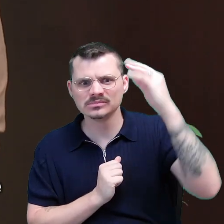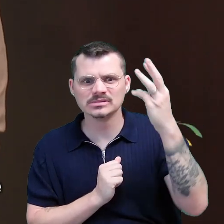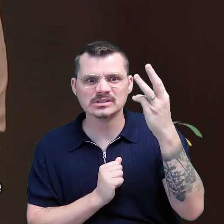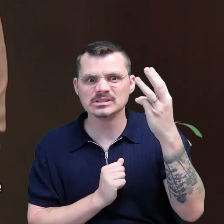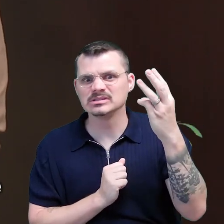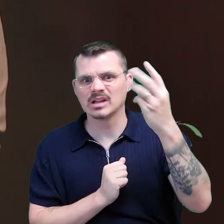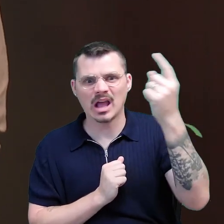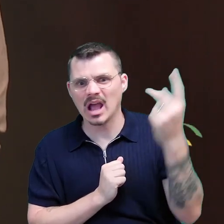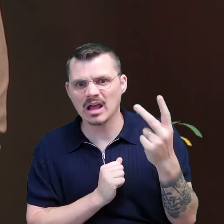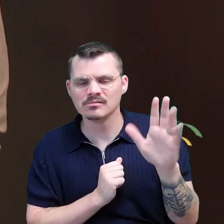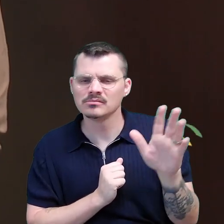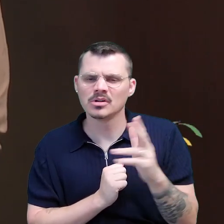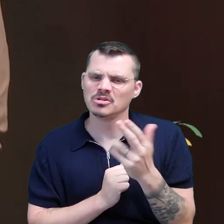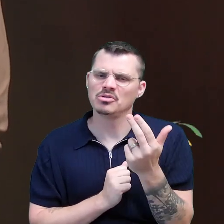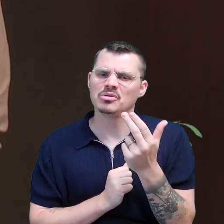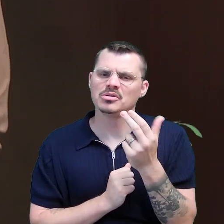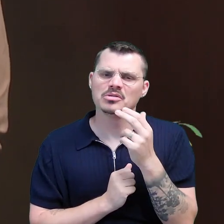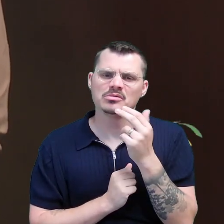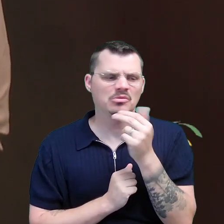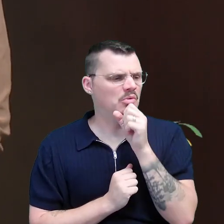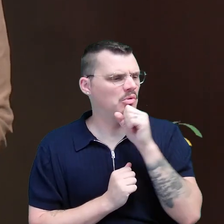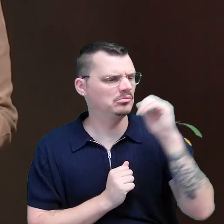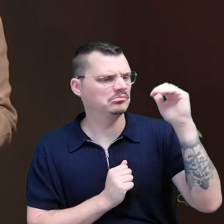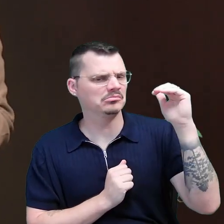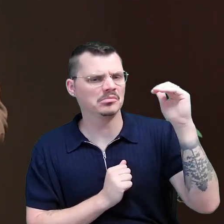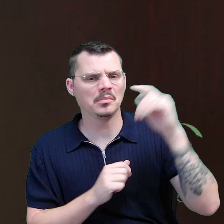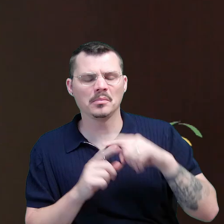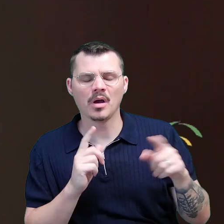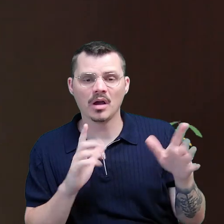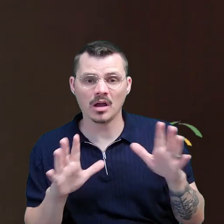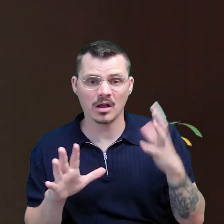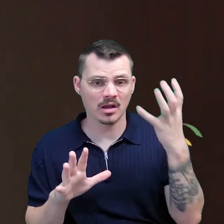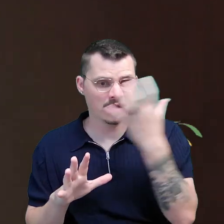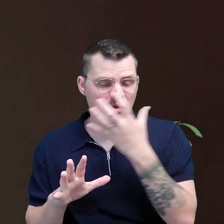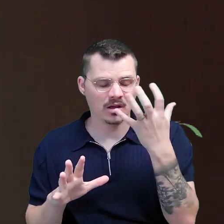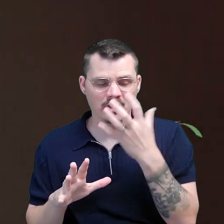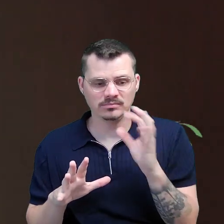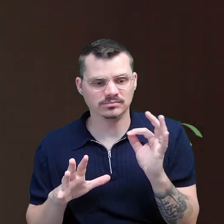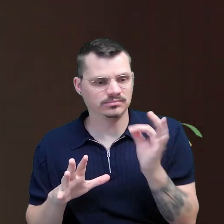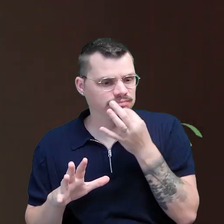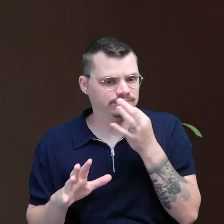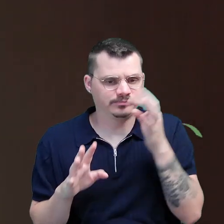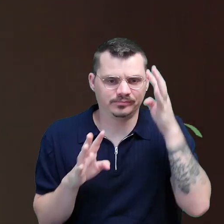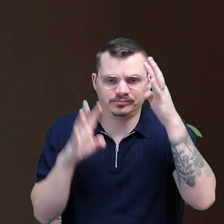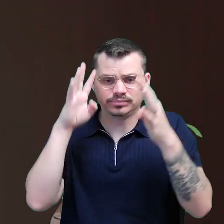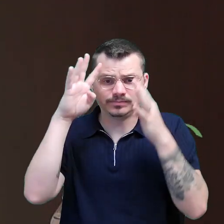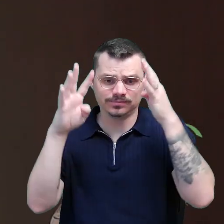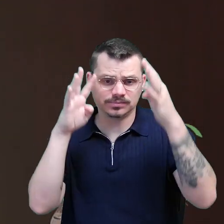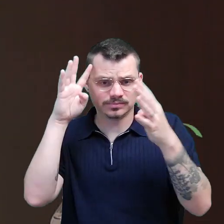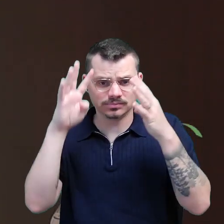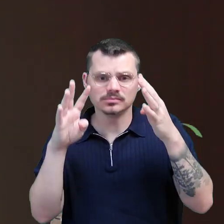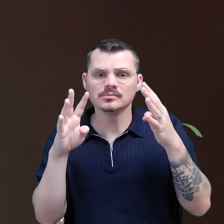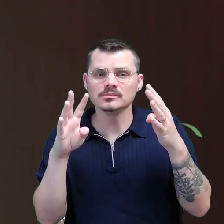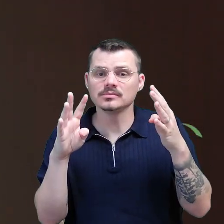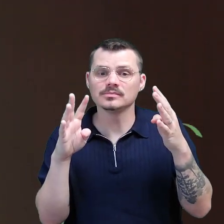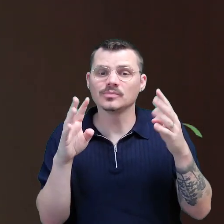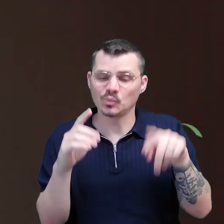just an average size 13-year-old, but he was amazingly inventive when it turned